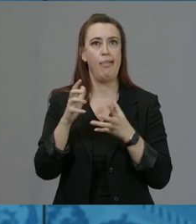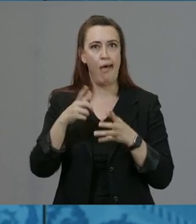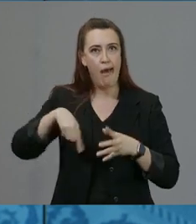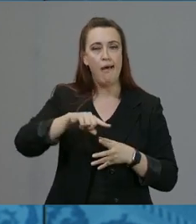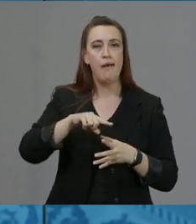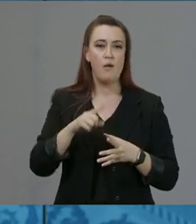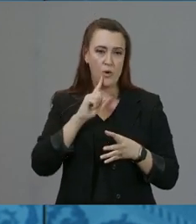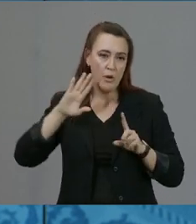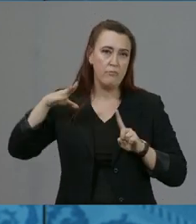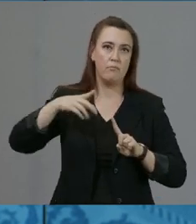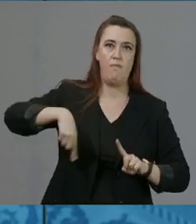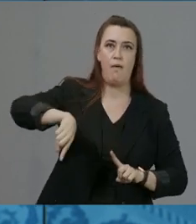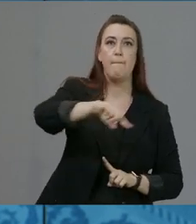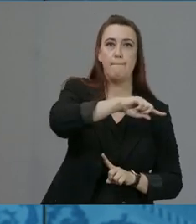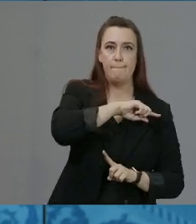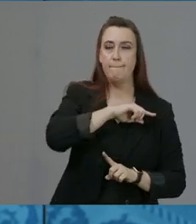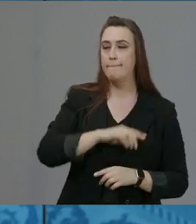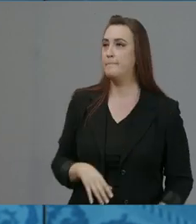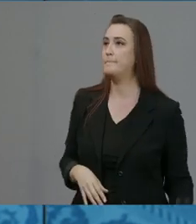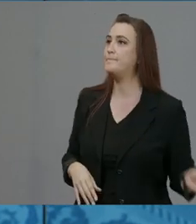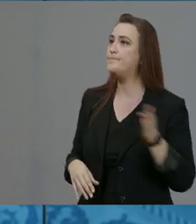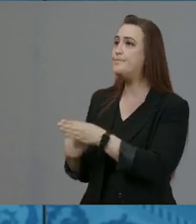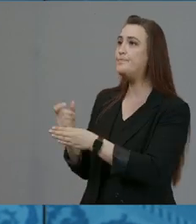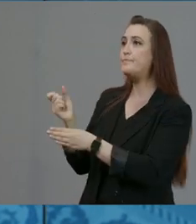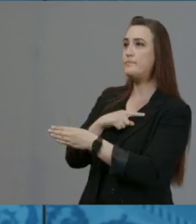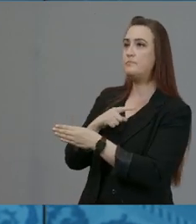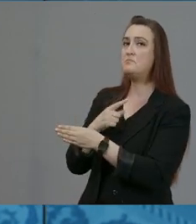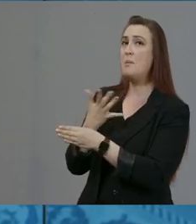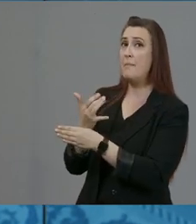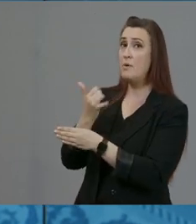have a question? Yeah, sorry. Correct me if I'm wrong. Based on the data, it